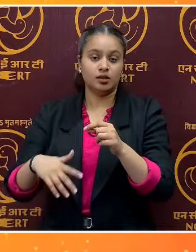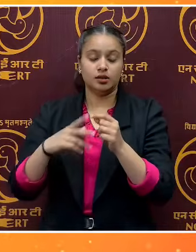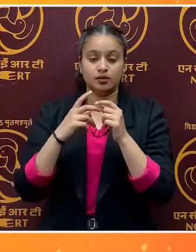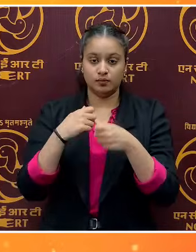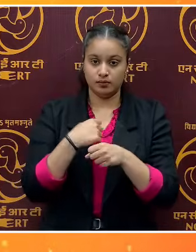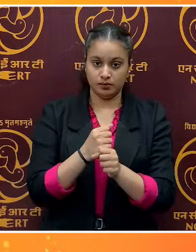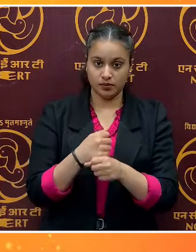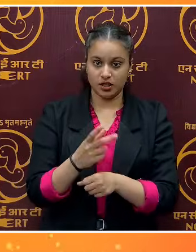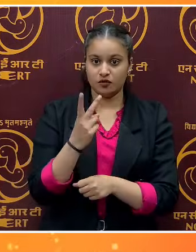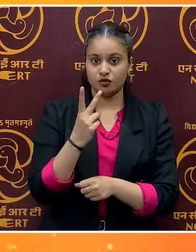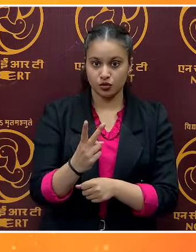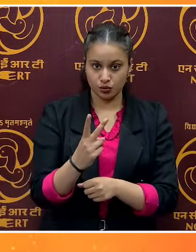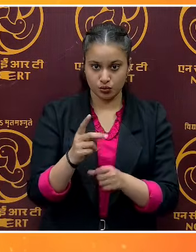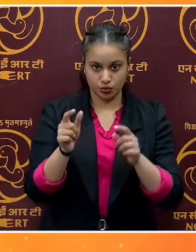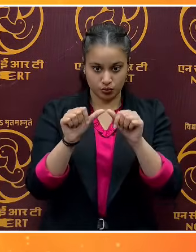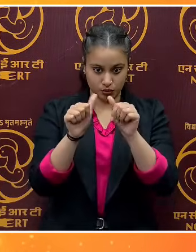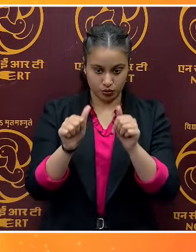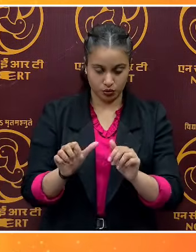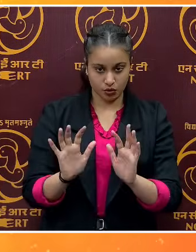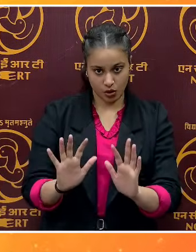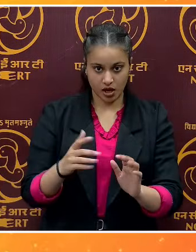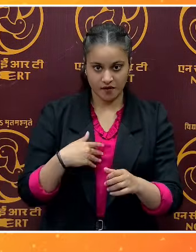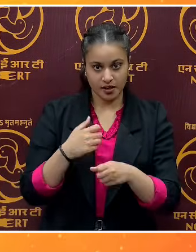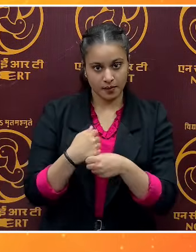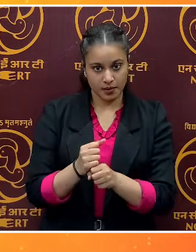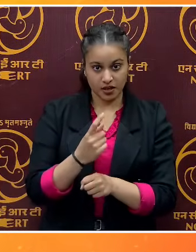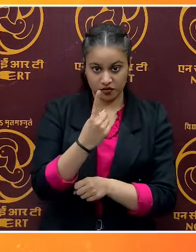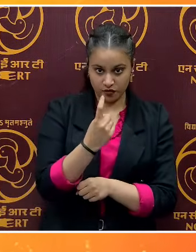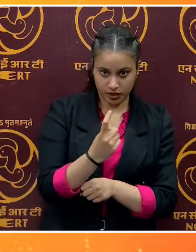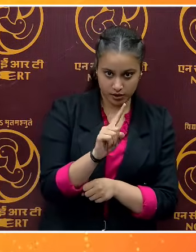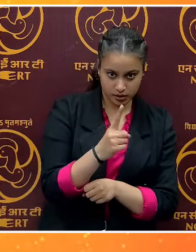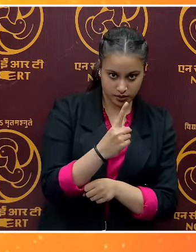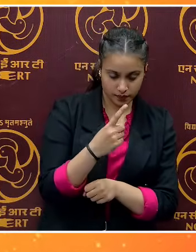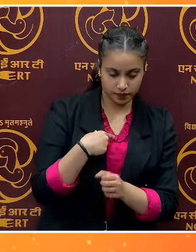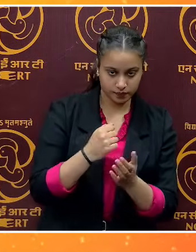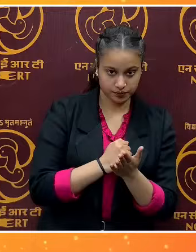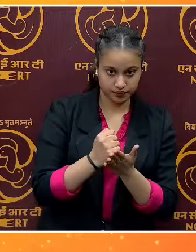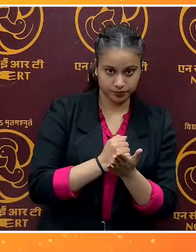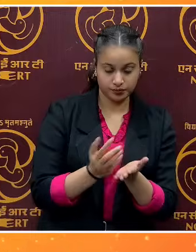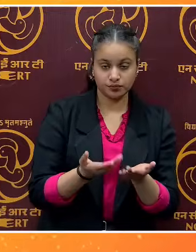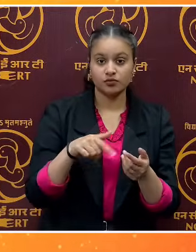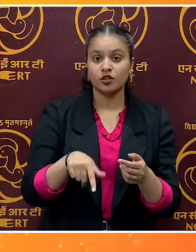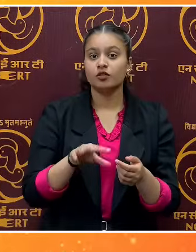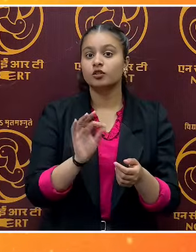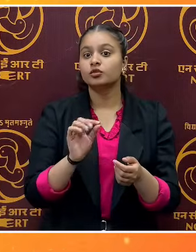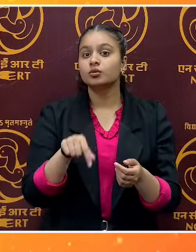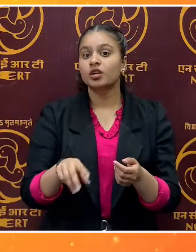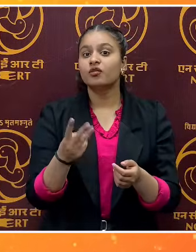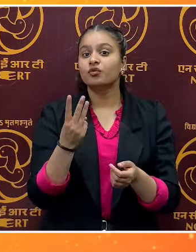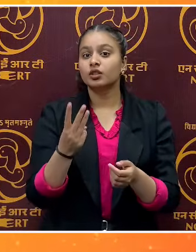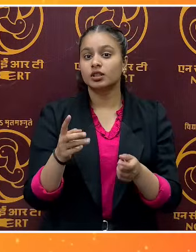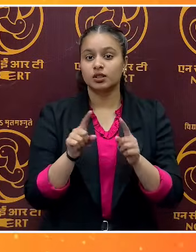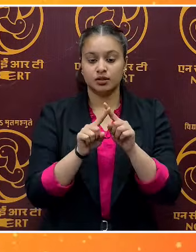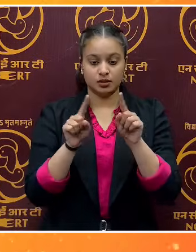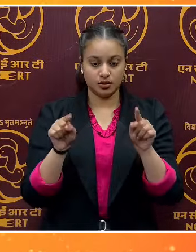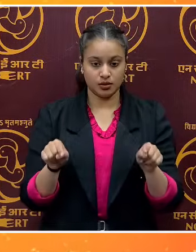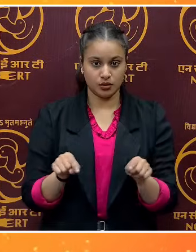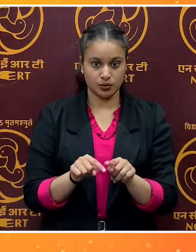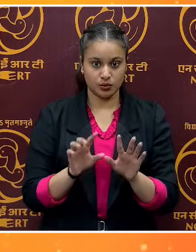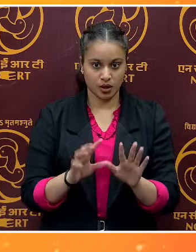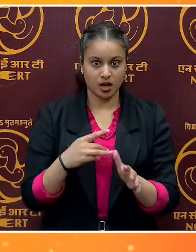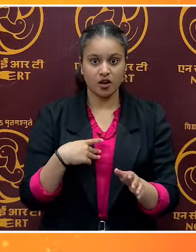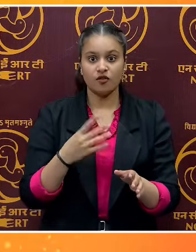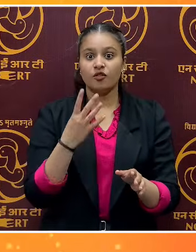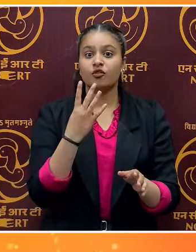have two figures here. We will try to construct the first one, which shows we have 3 squares of